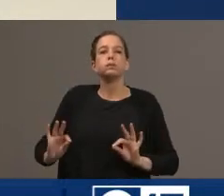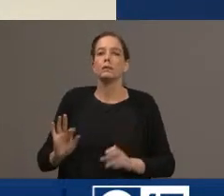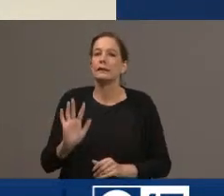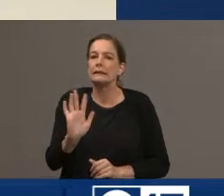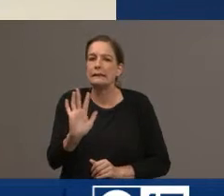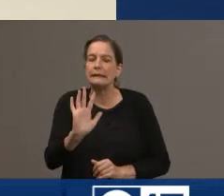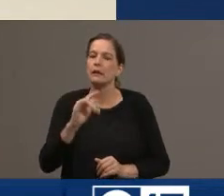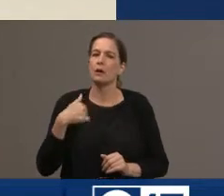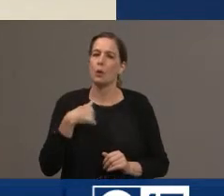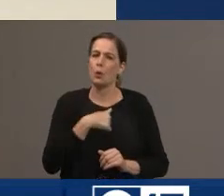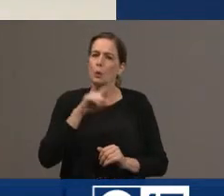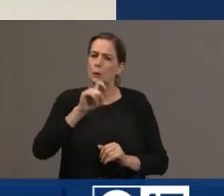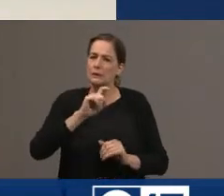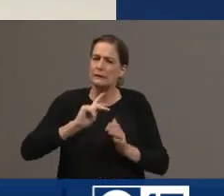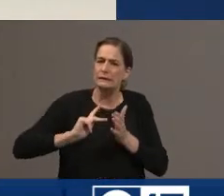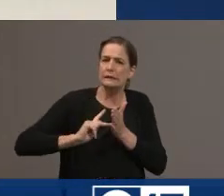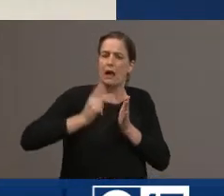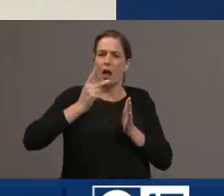efforts.